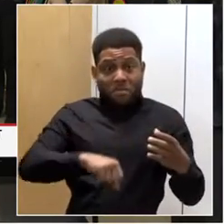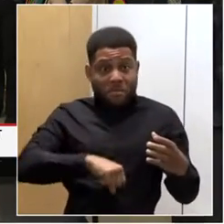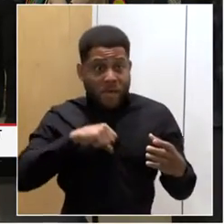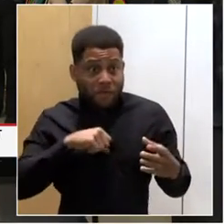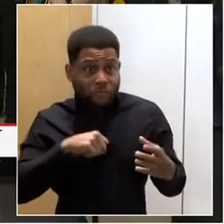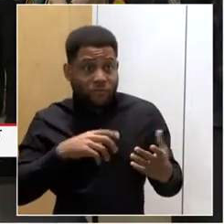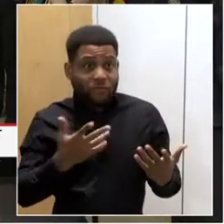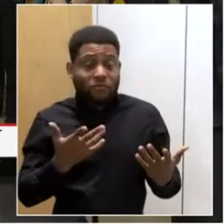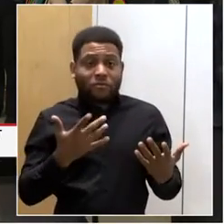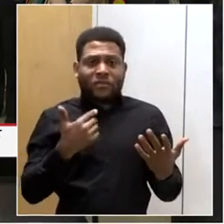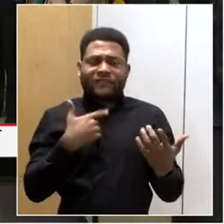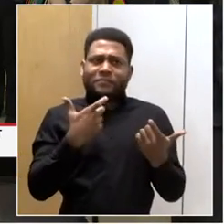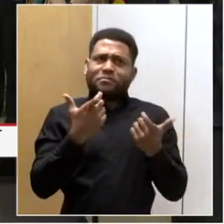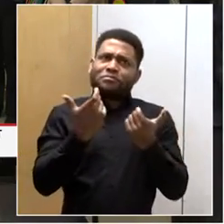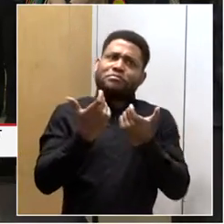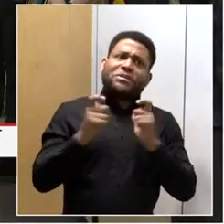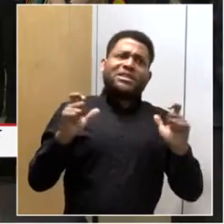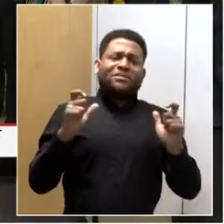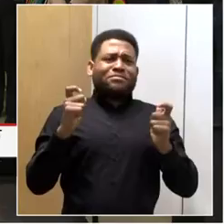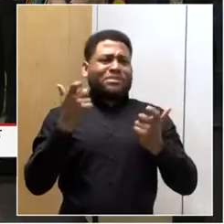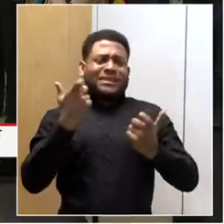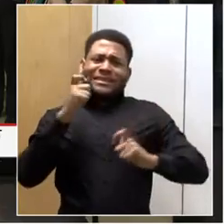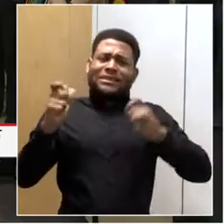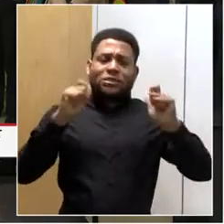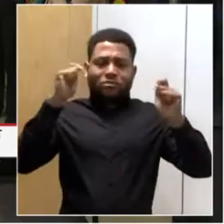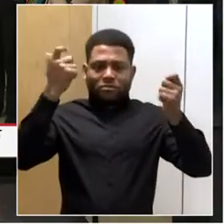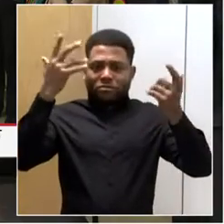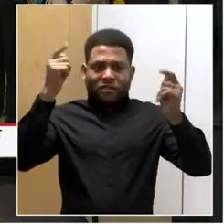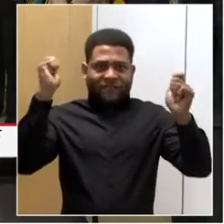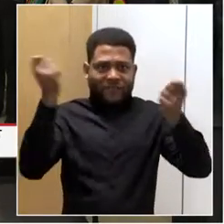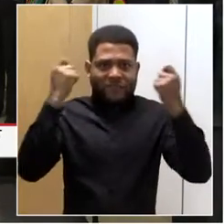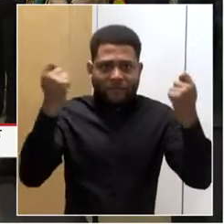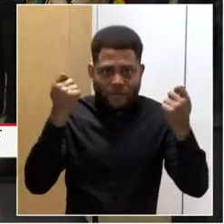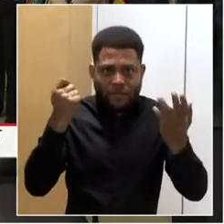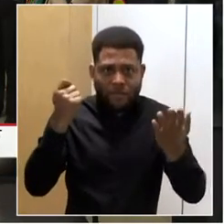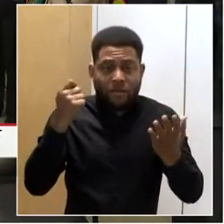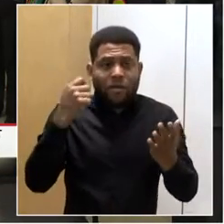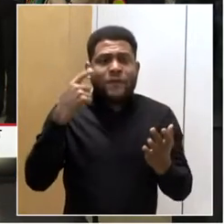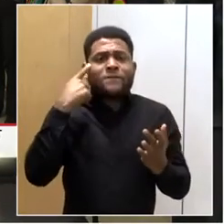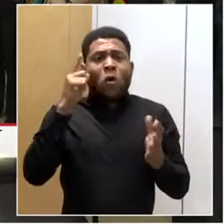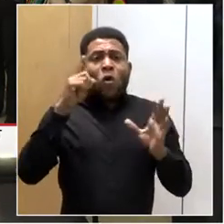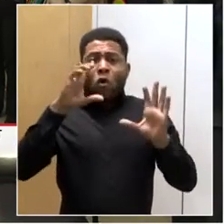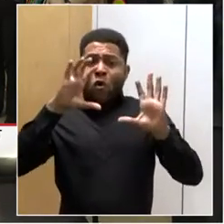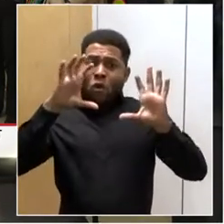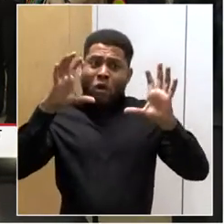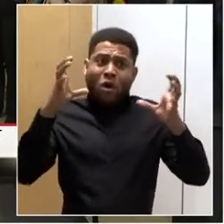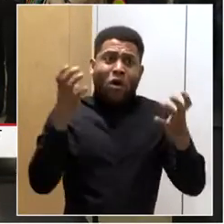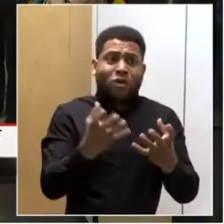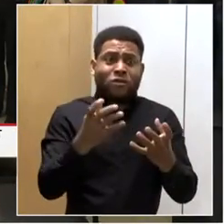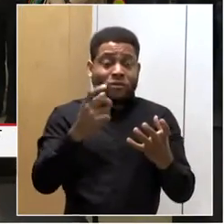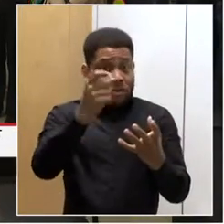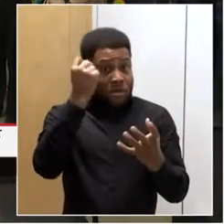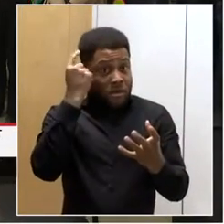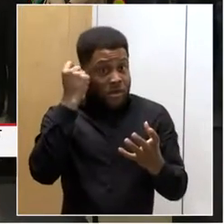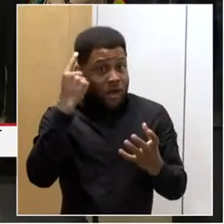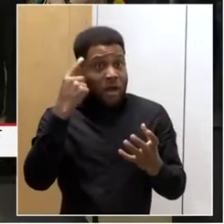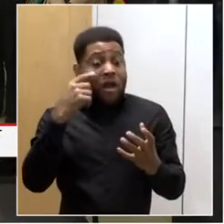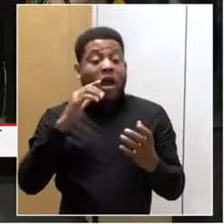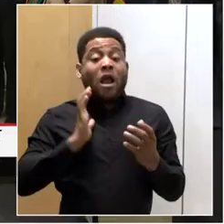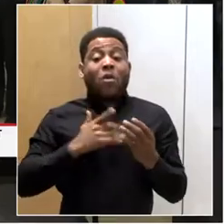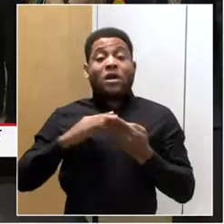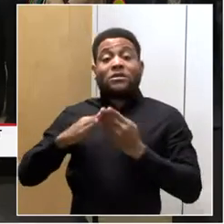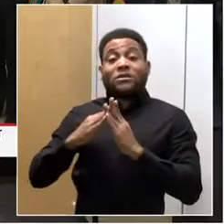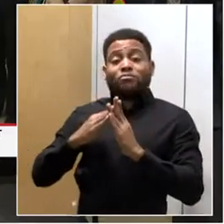and celebration at a global stage, which we are a global city, but we want to tie that to